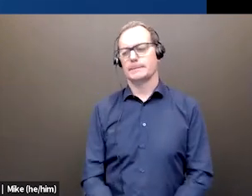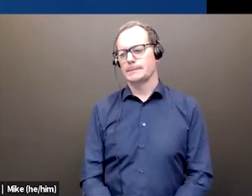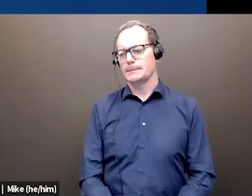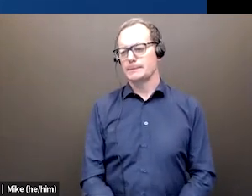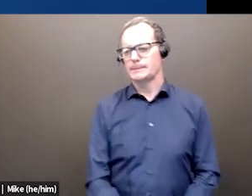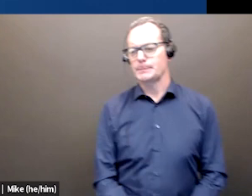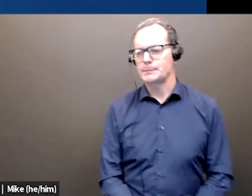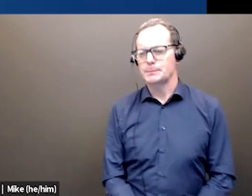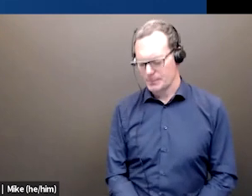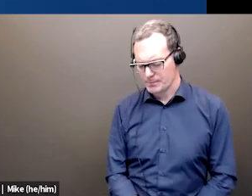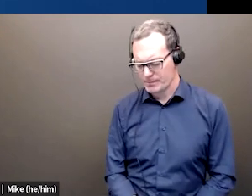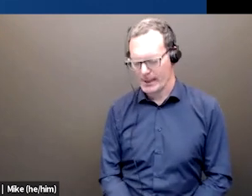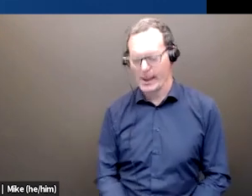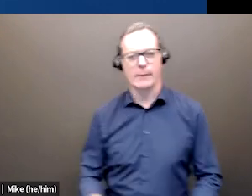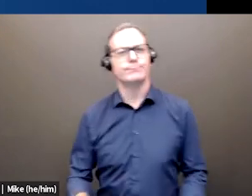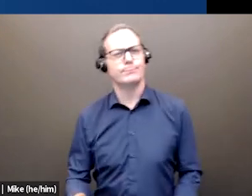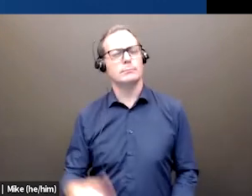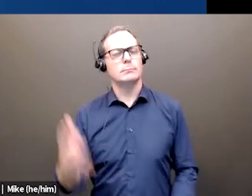In the early 1980s,